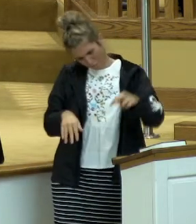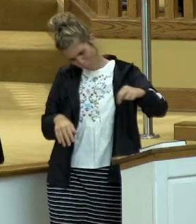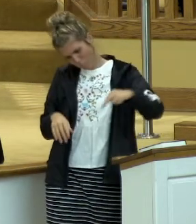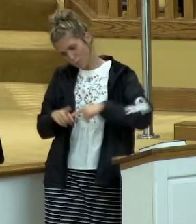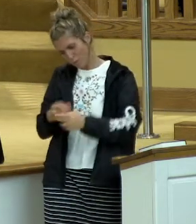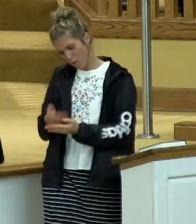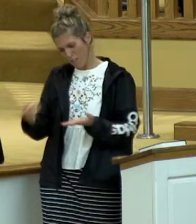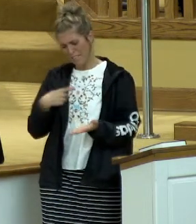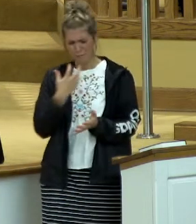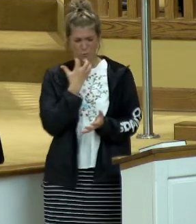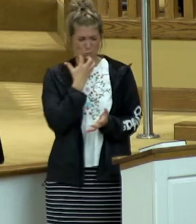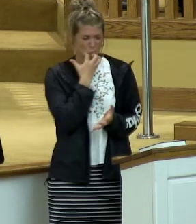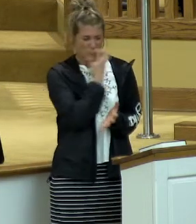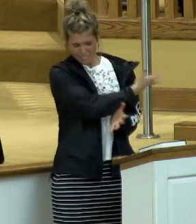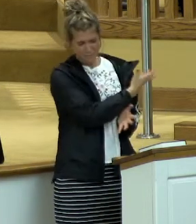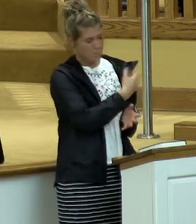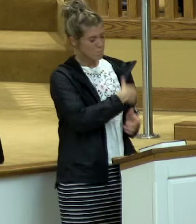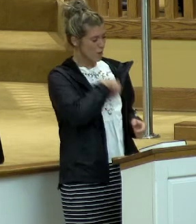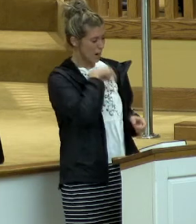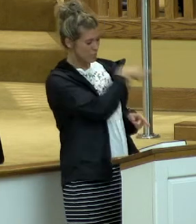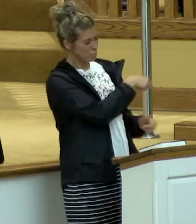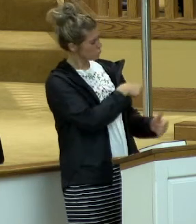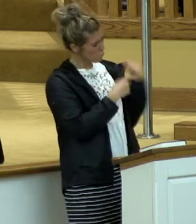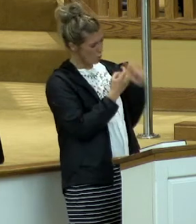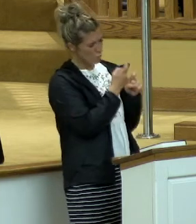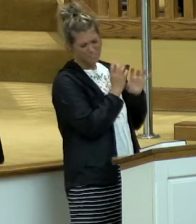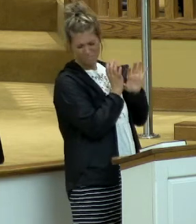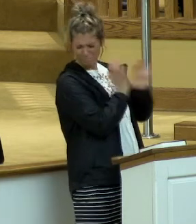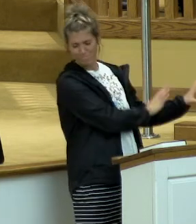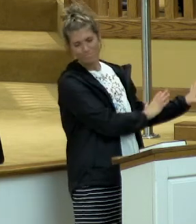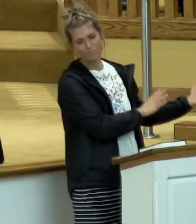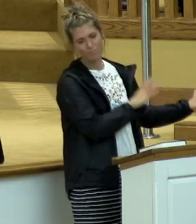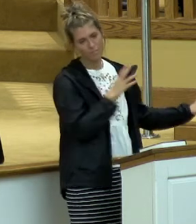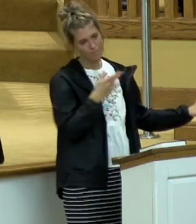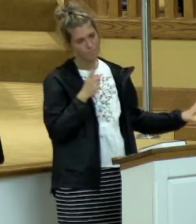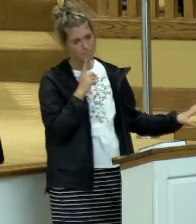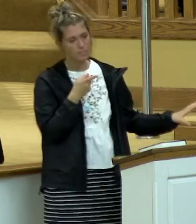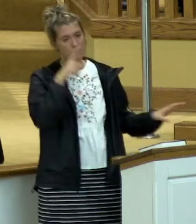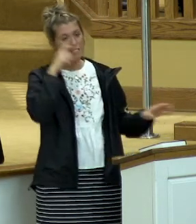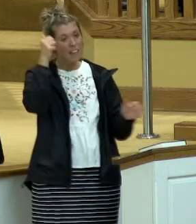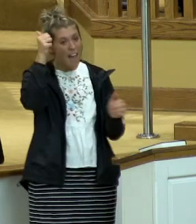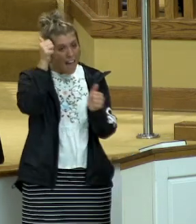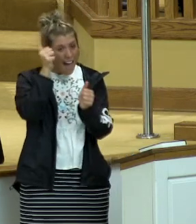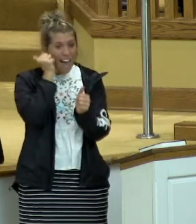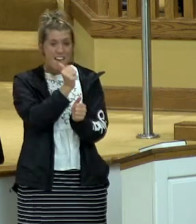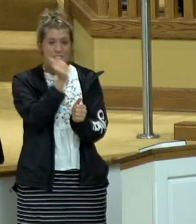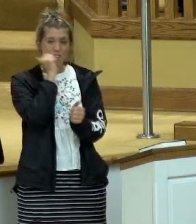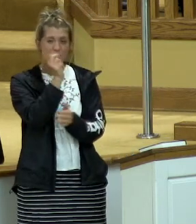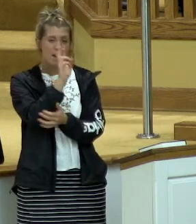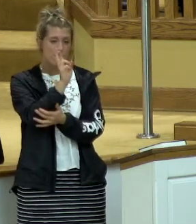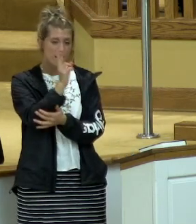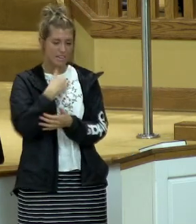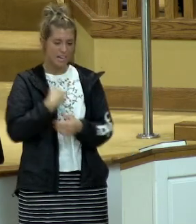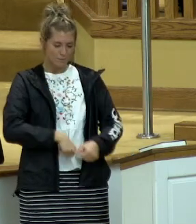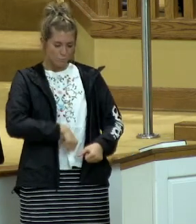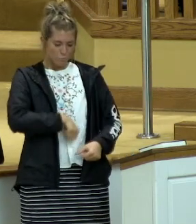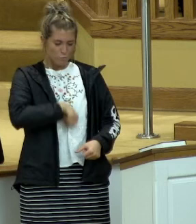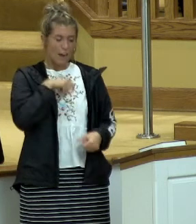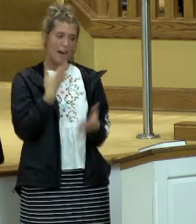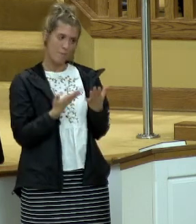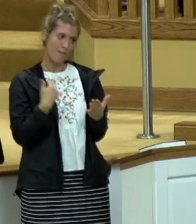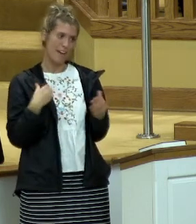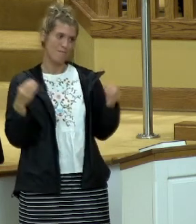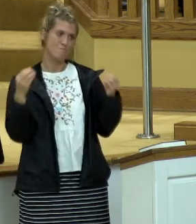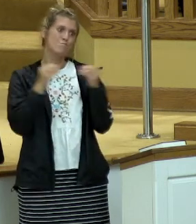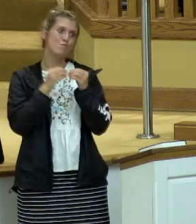screaming at pride, you are not going to win today. Because every day, Randy Dignan has this pride, and I probably